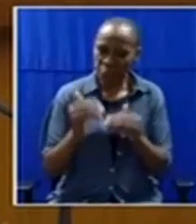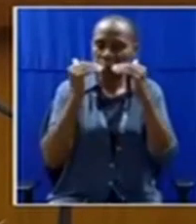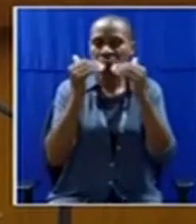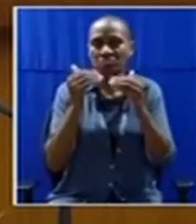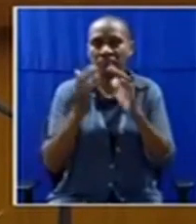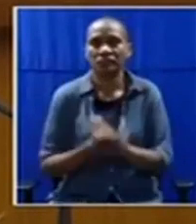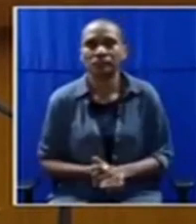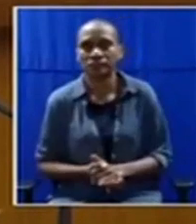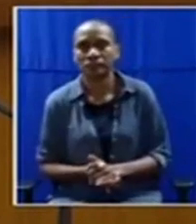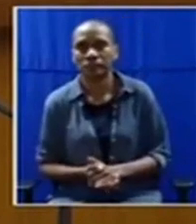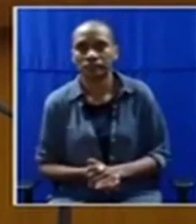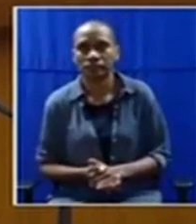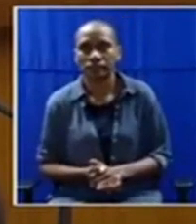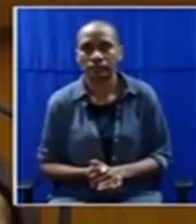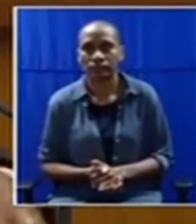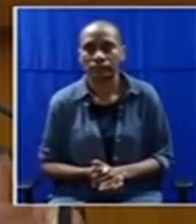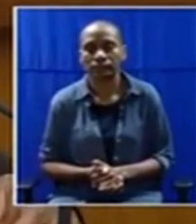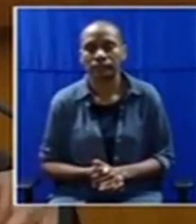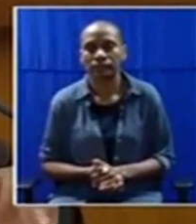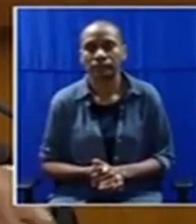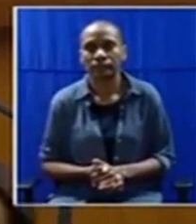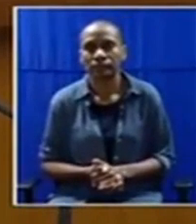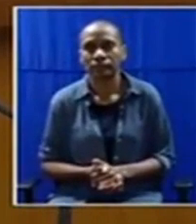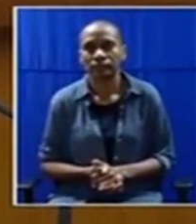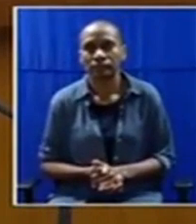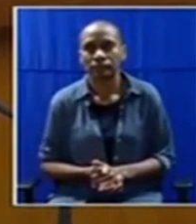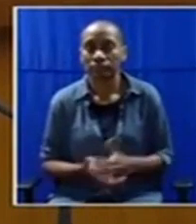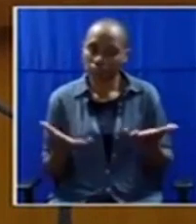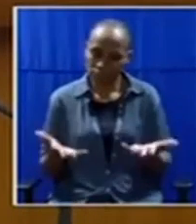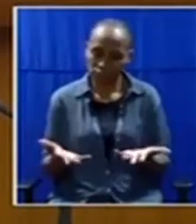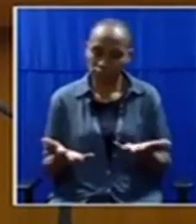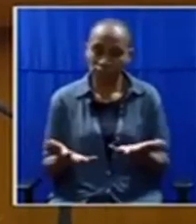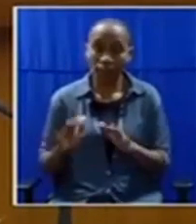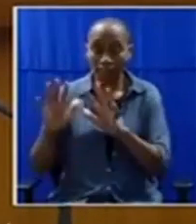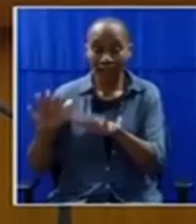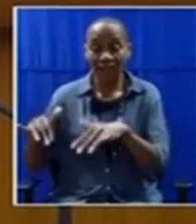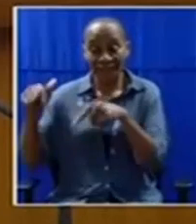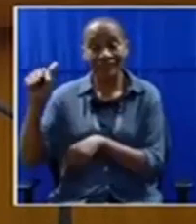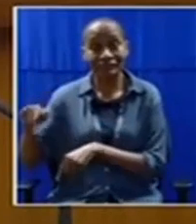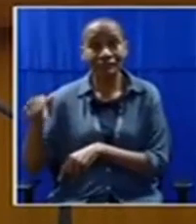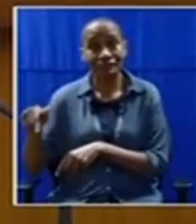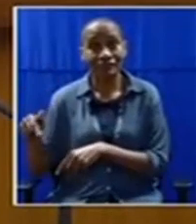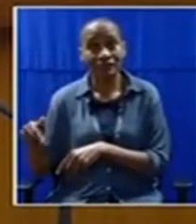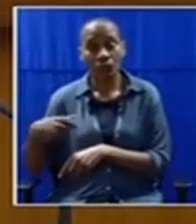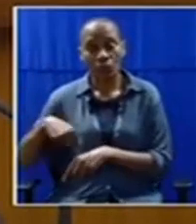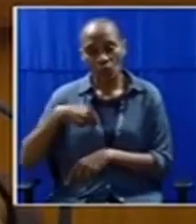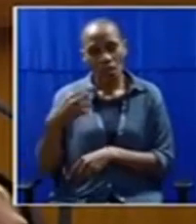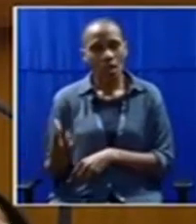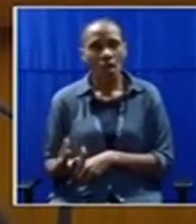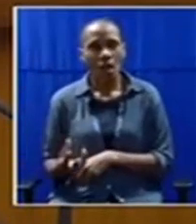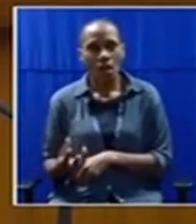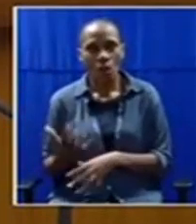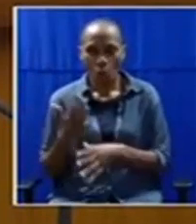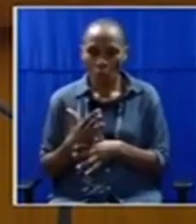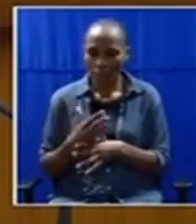we arrived in this parliament in 2014. As a legislative arm of the state, we have had a very